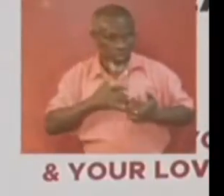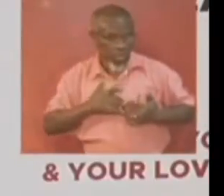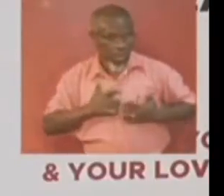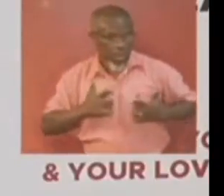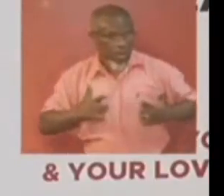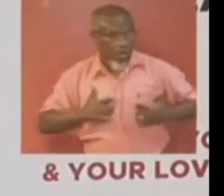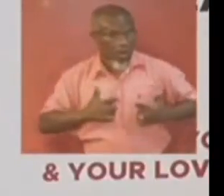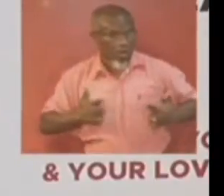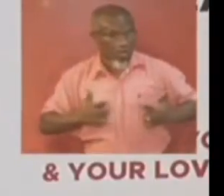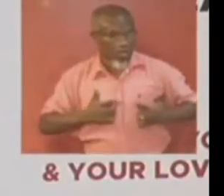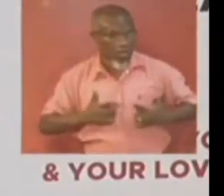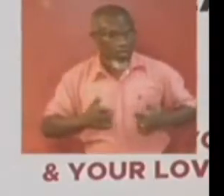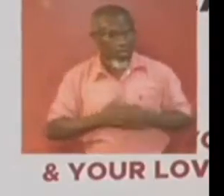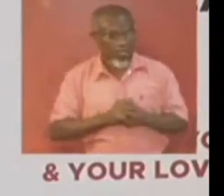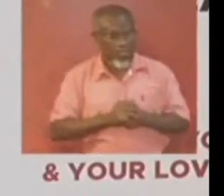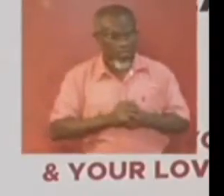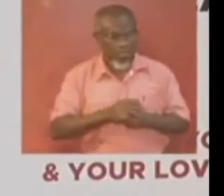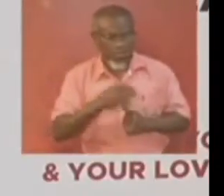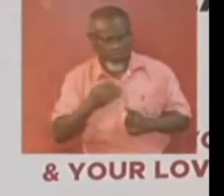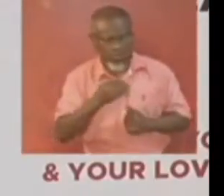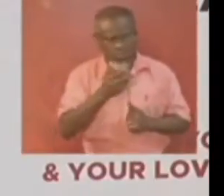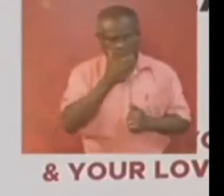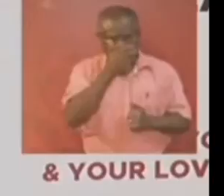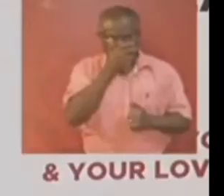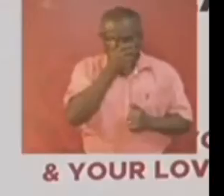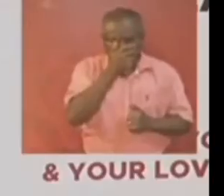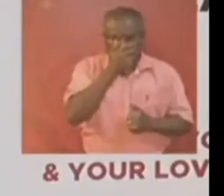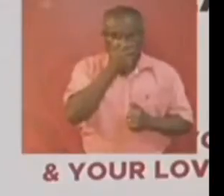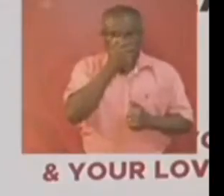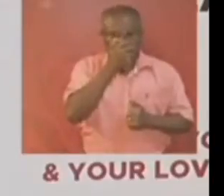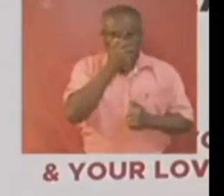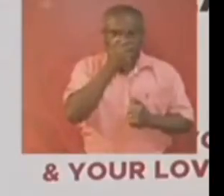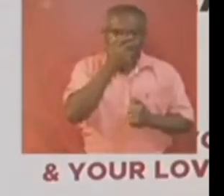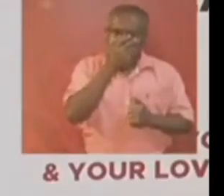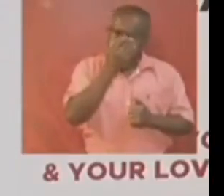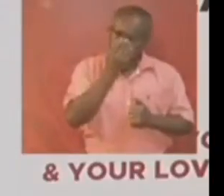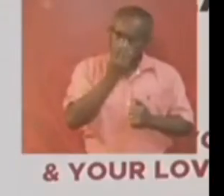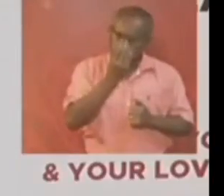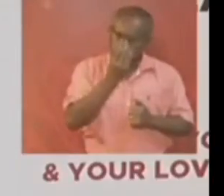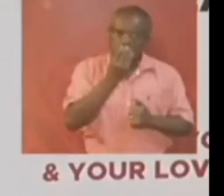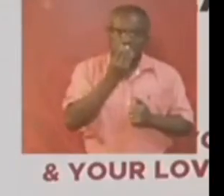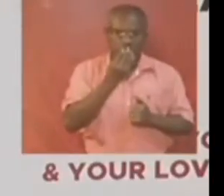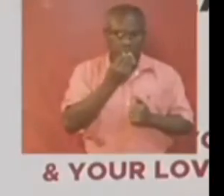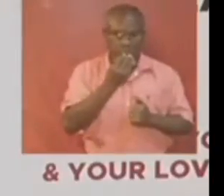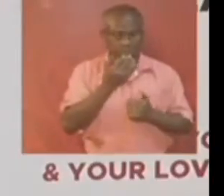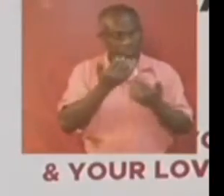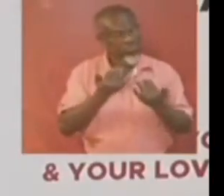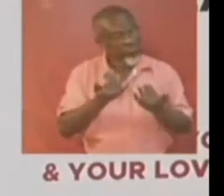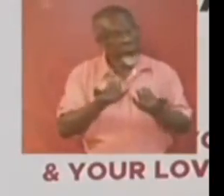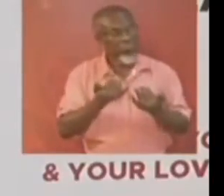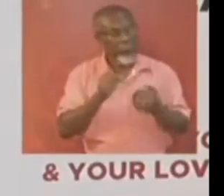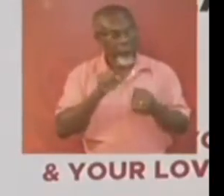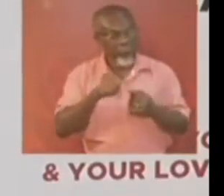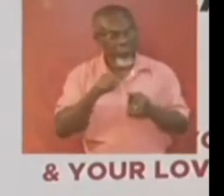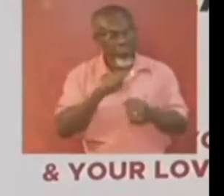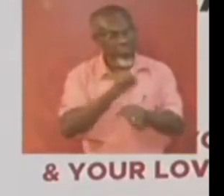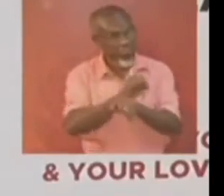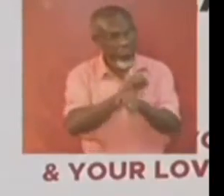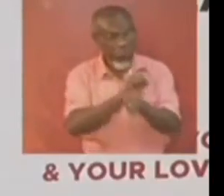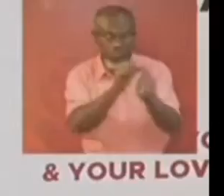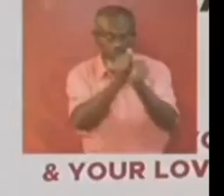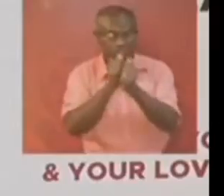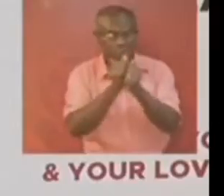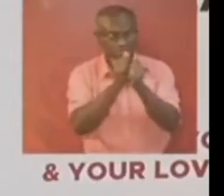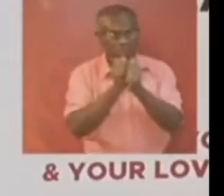anesthesiology, family medicine, and primary health care. At present, the parallel healthcare system has an